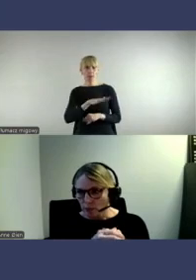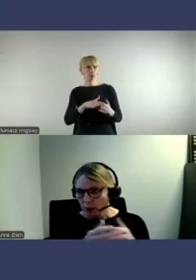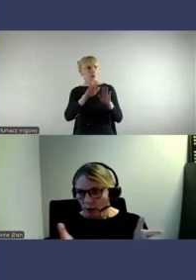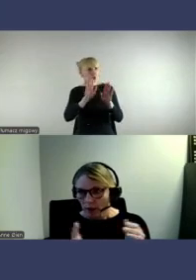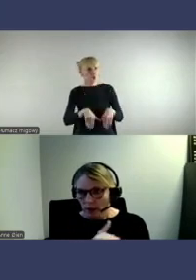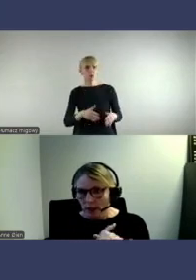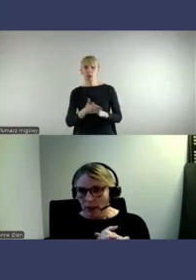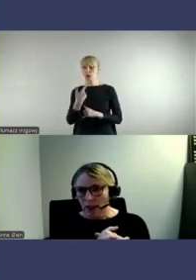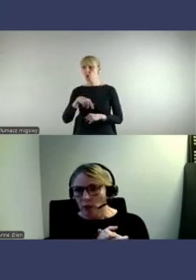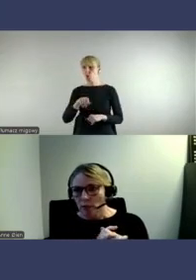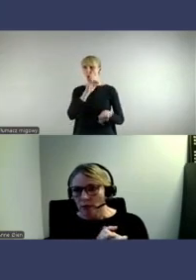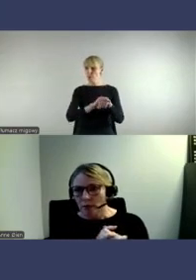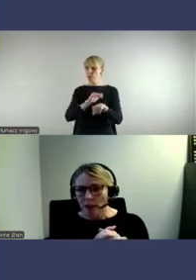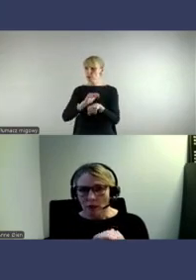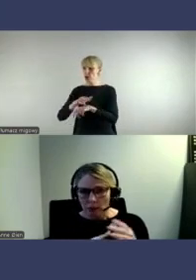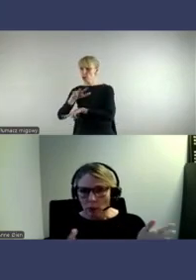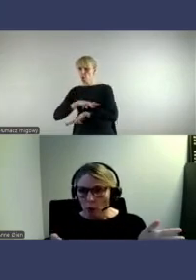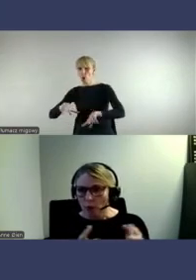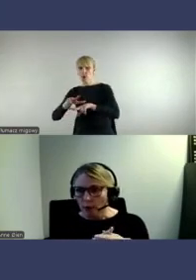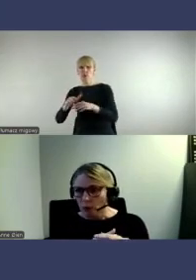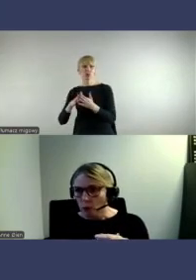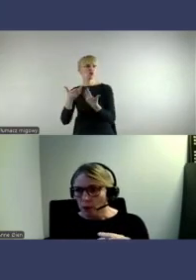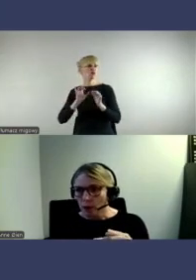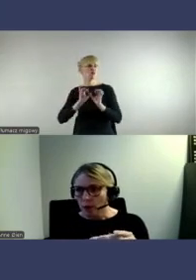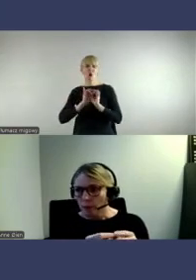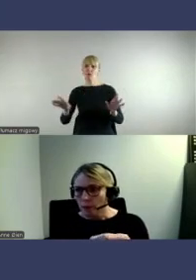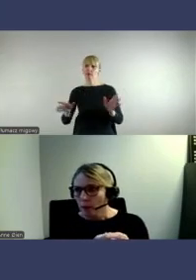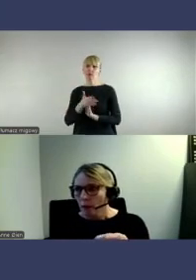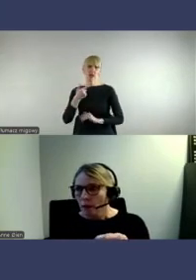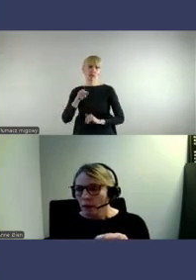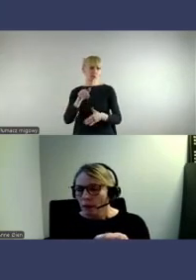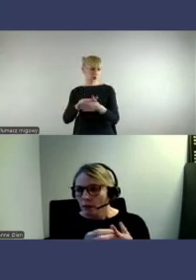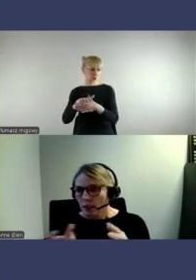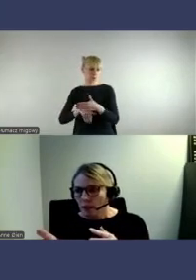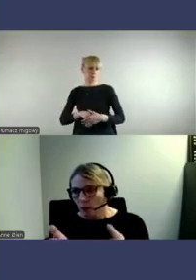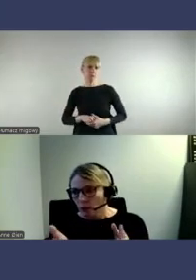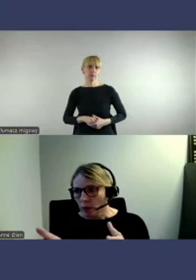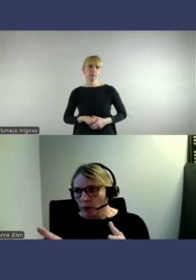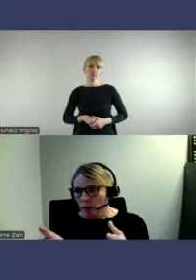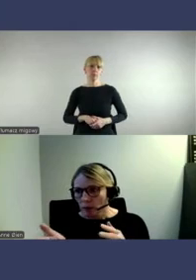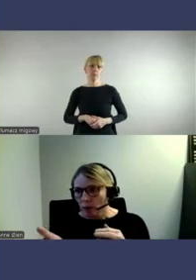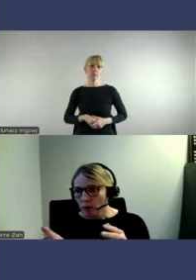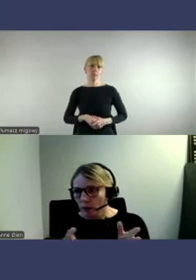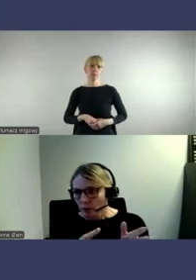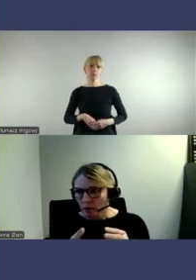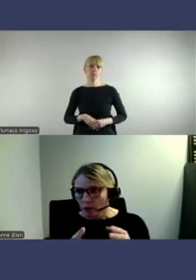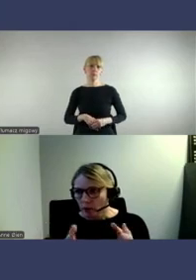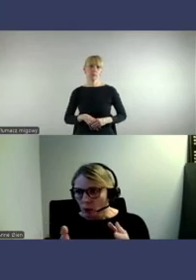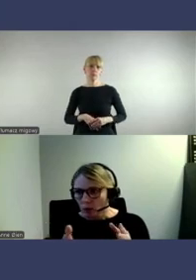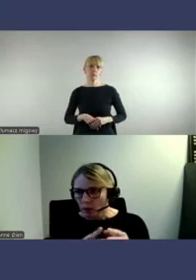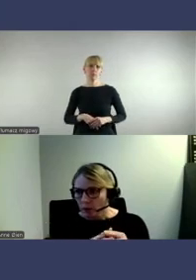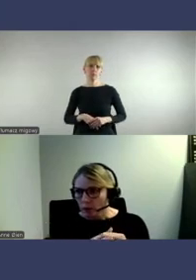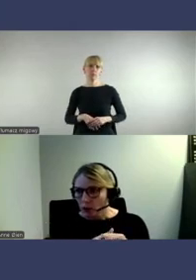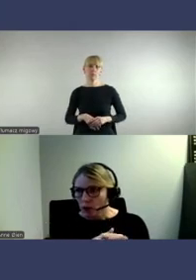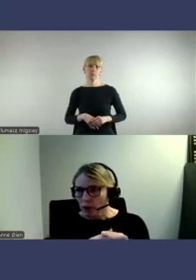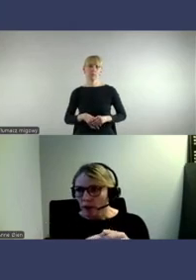they instead stayed with friends and family, and people opened their doors. And you've seen in Bardu, when there's been violent